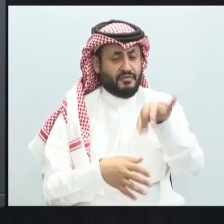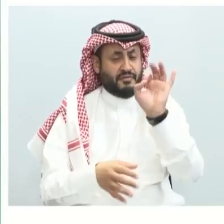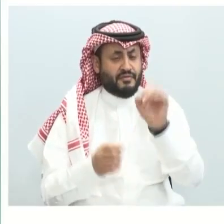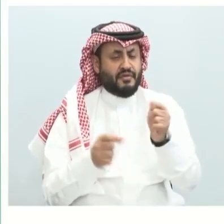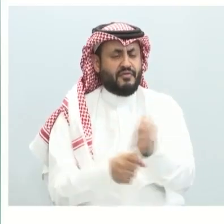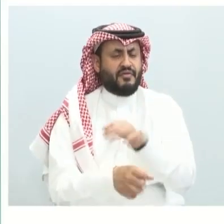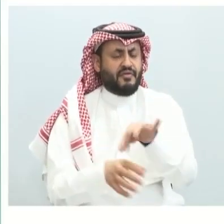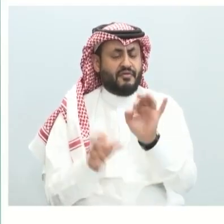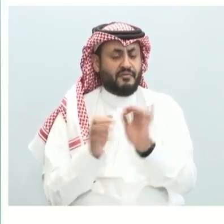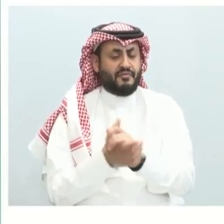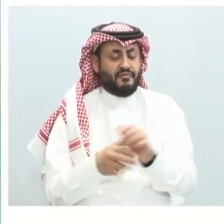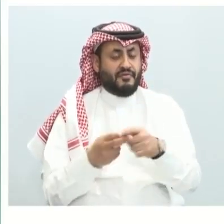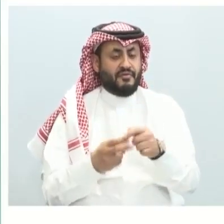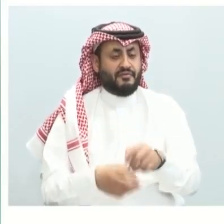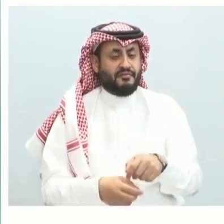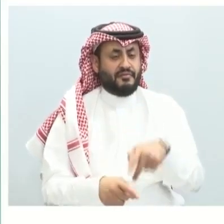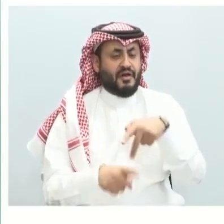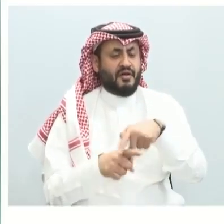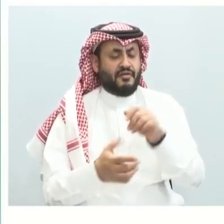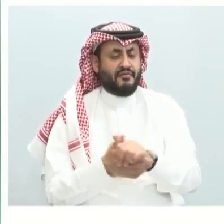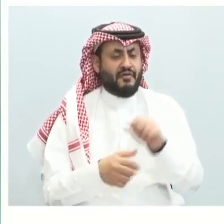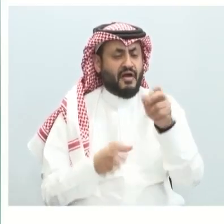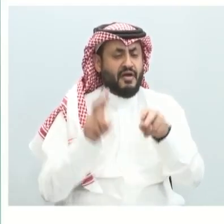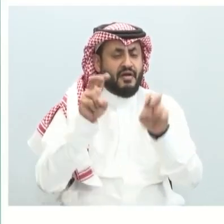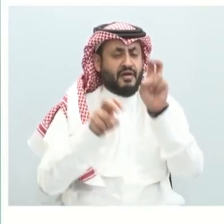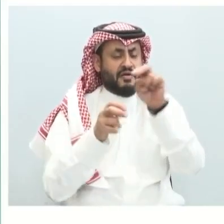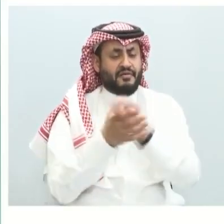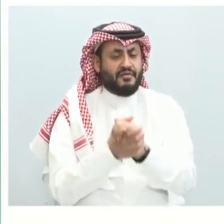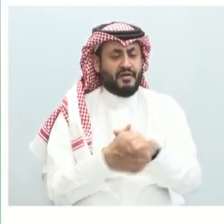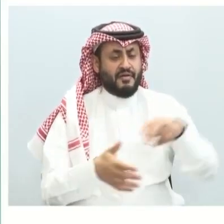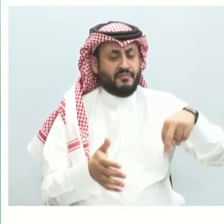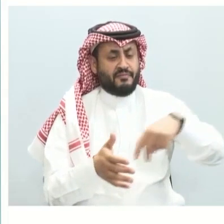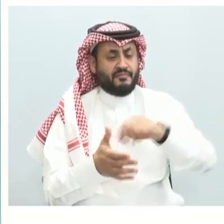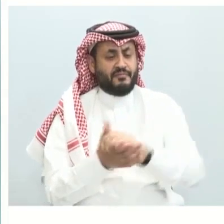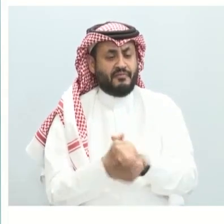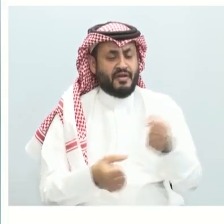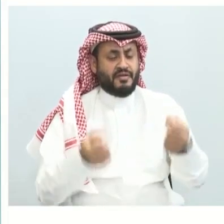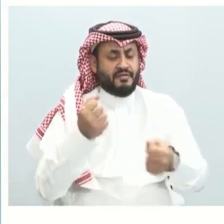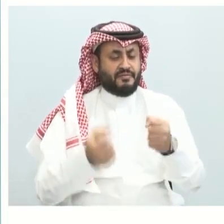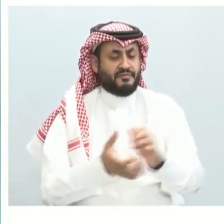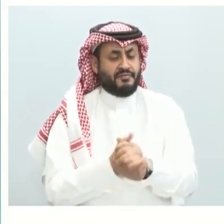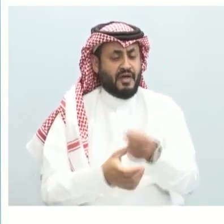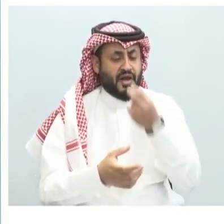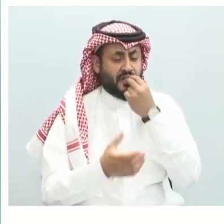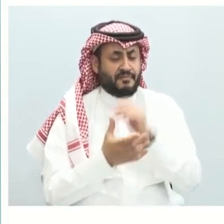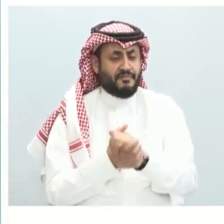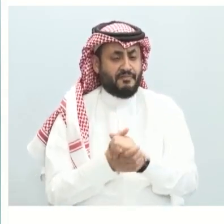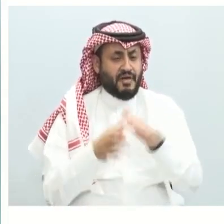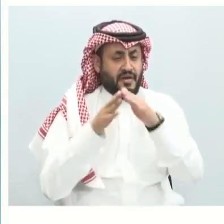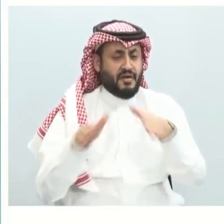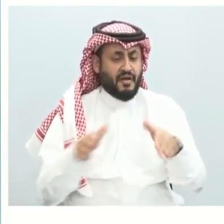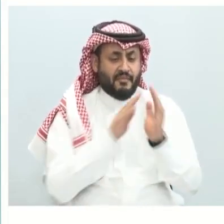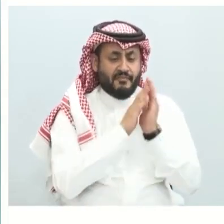actions. Ride, climb, visit, drive, eat,